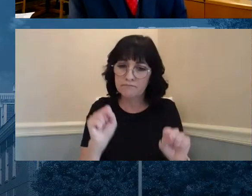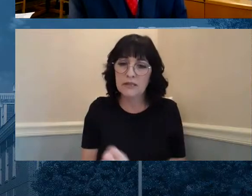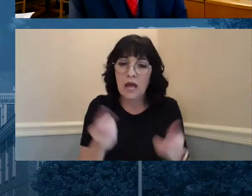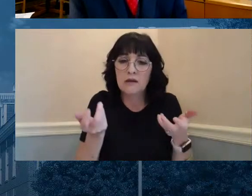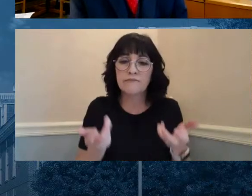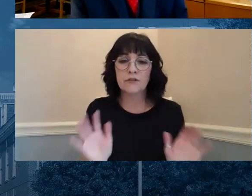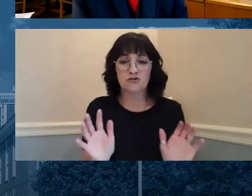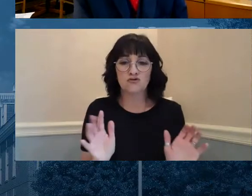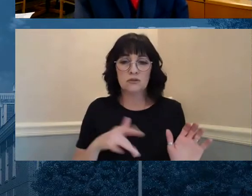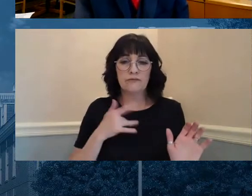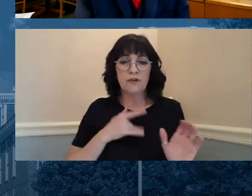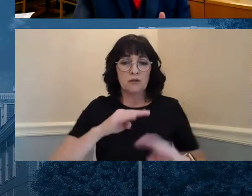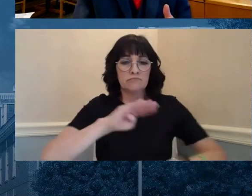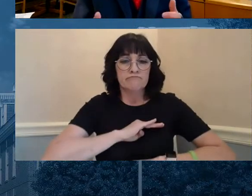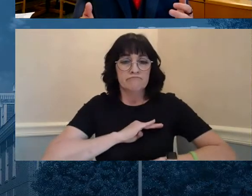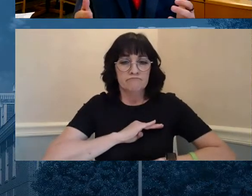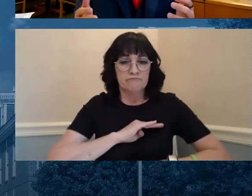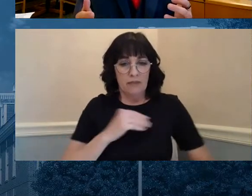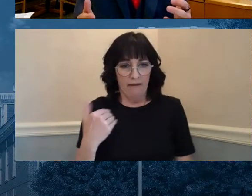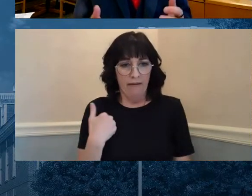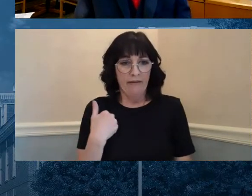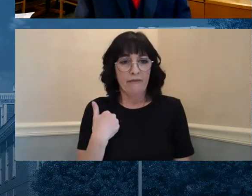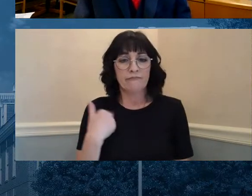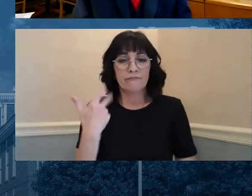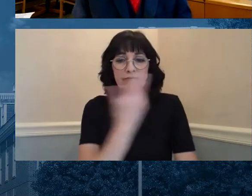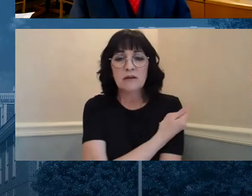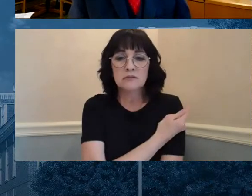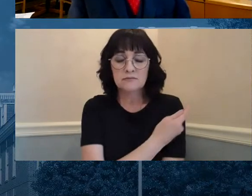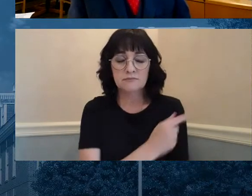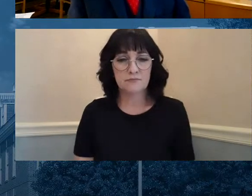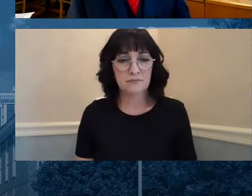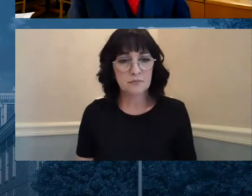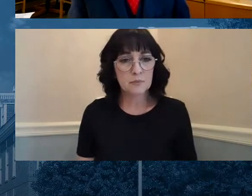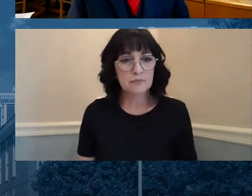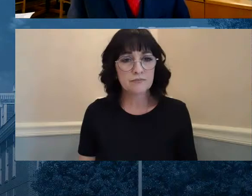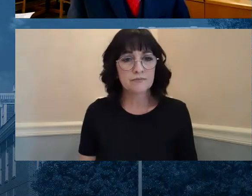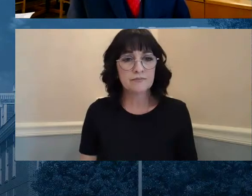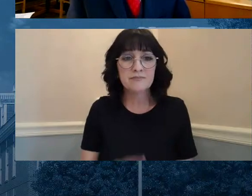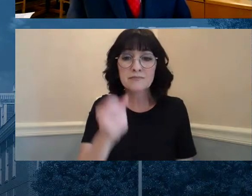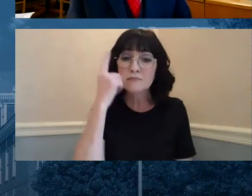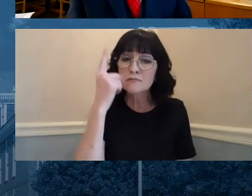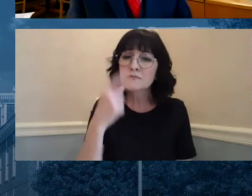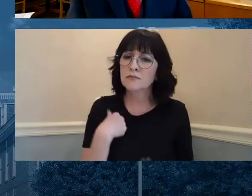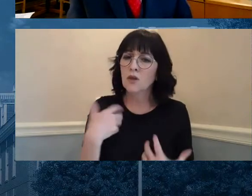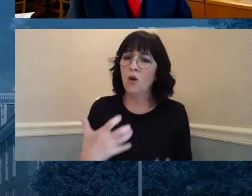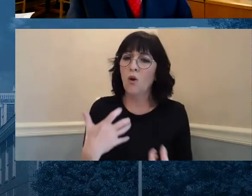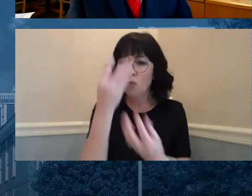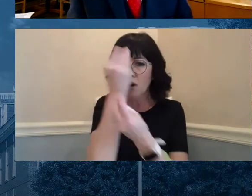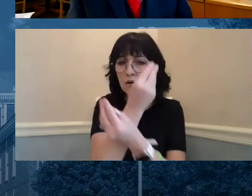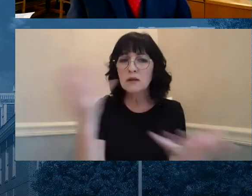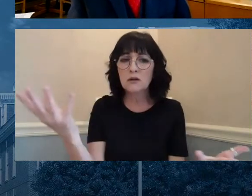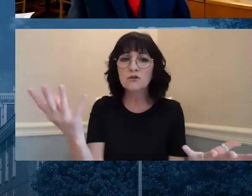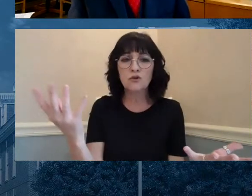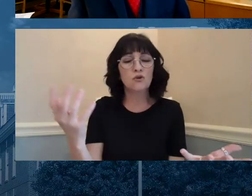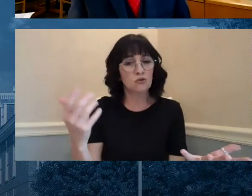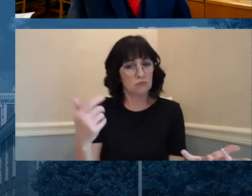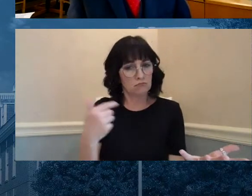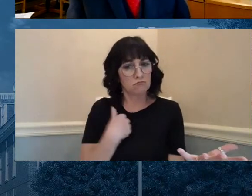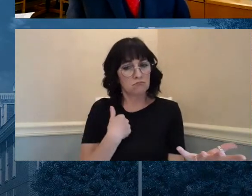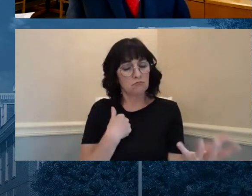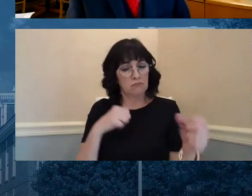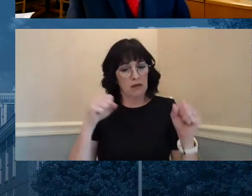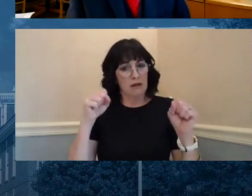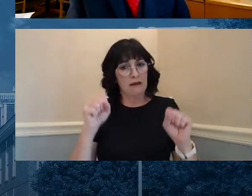make sure and take an opportunity as I am able to have the privilege to speak on behalf of all of healthcare here in Sussex, here in